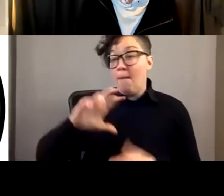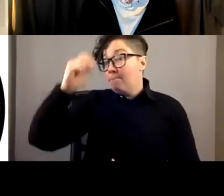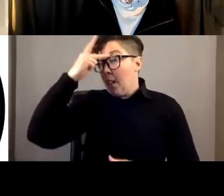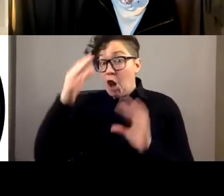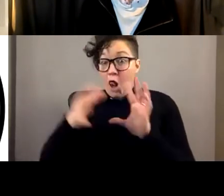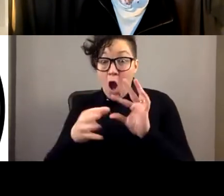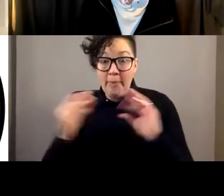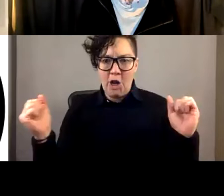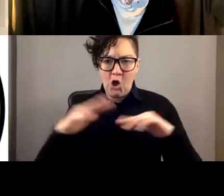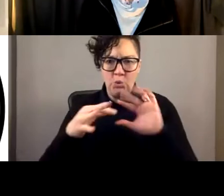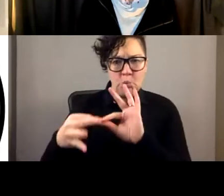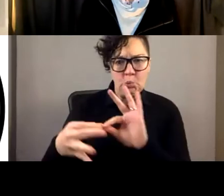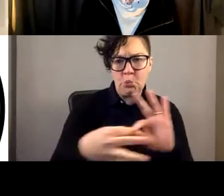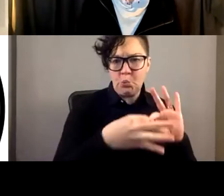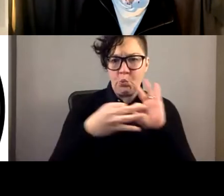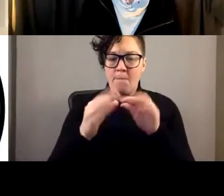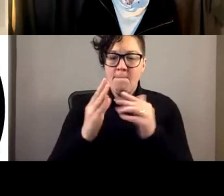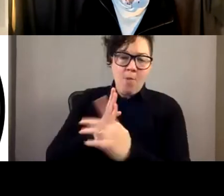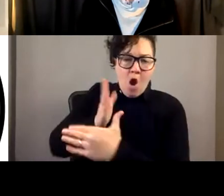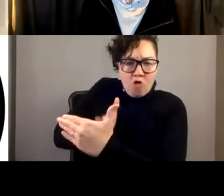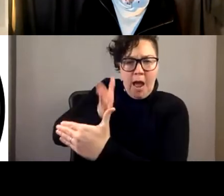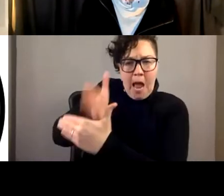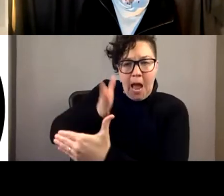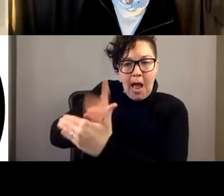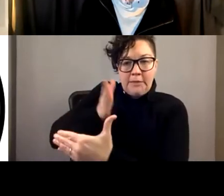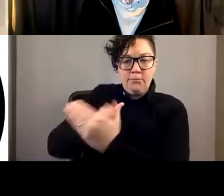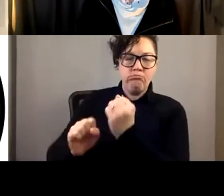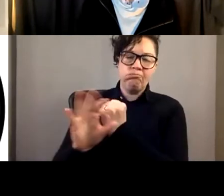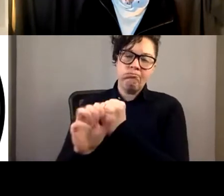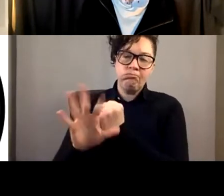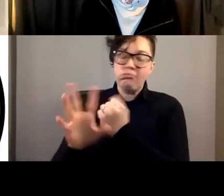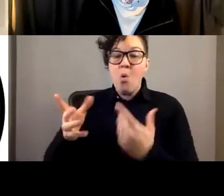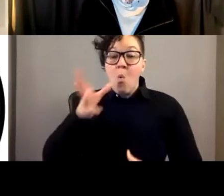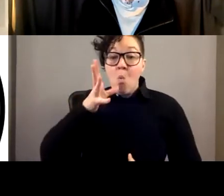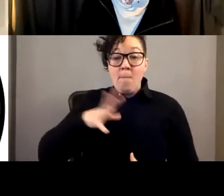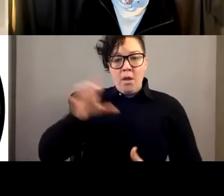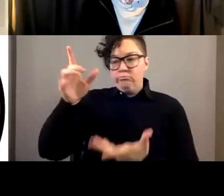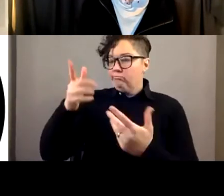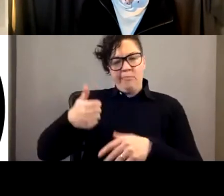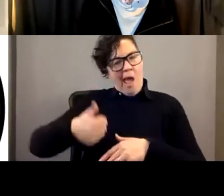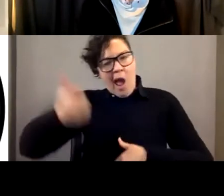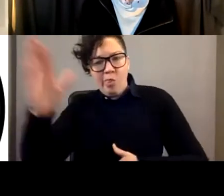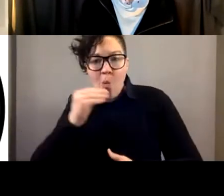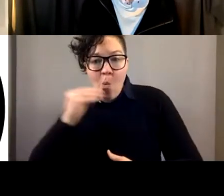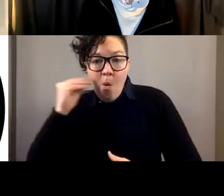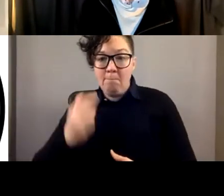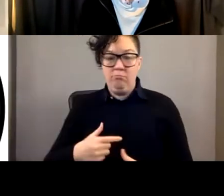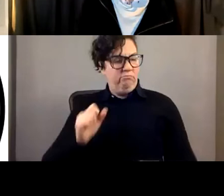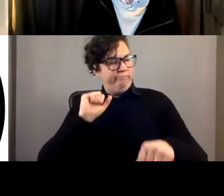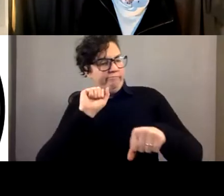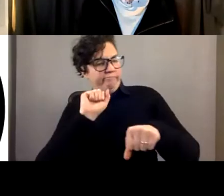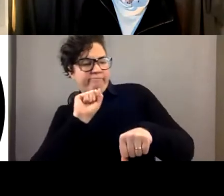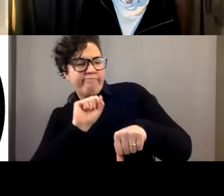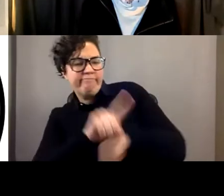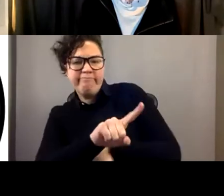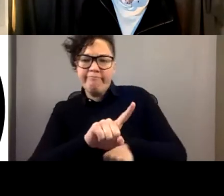relentless harassment campaign that included, among other things, chasing women from their homes, sending death and rape threats to them at work, and